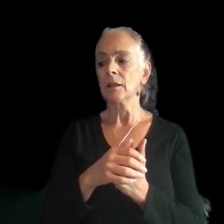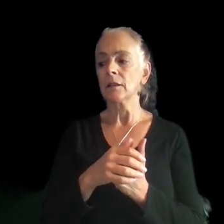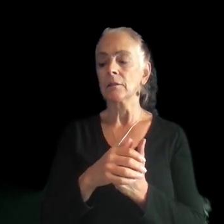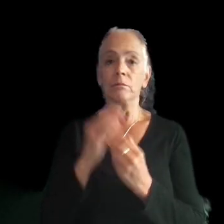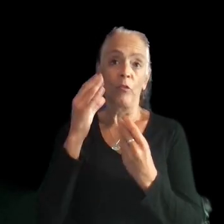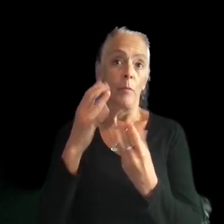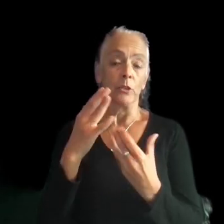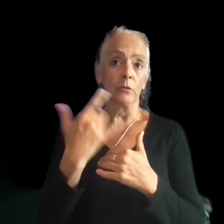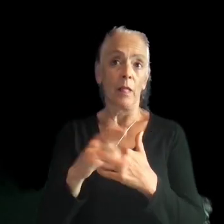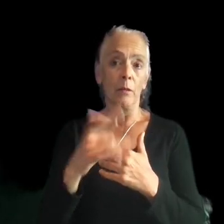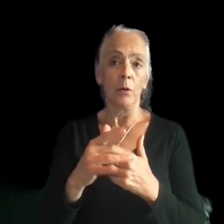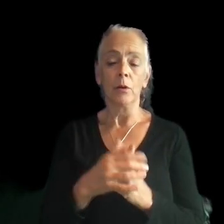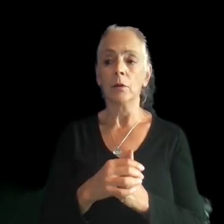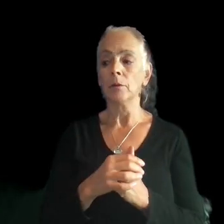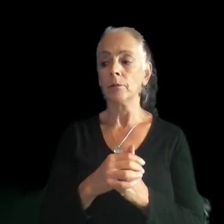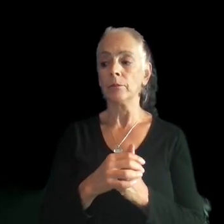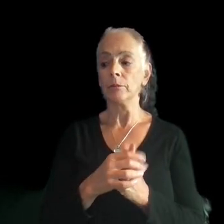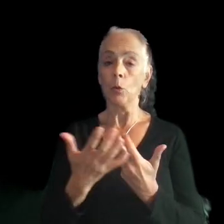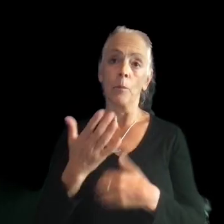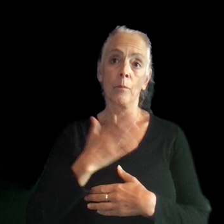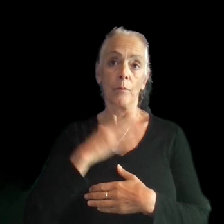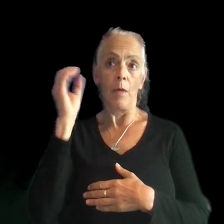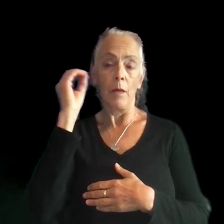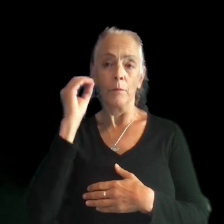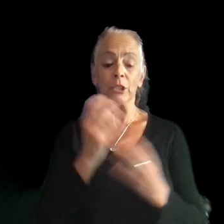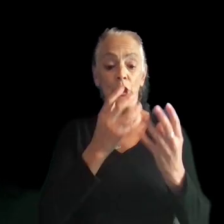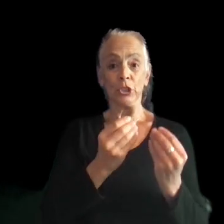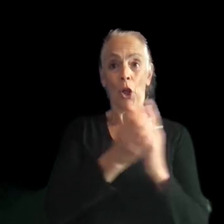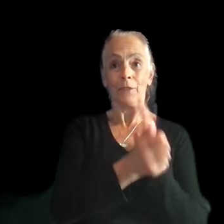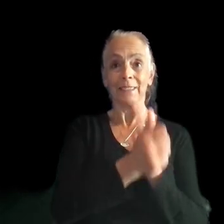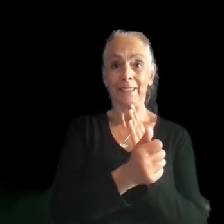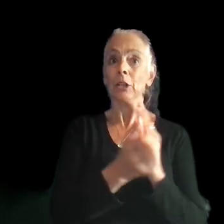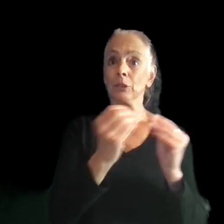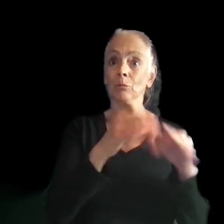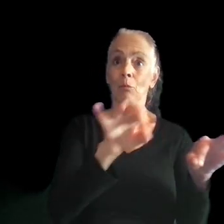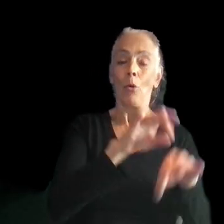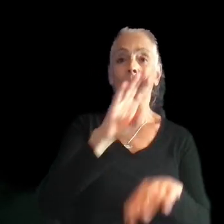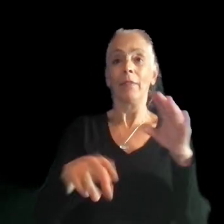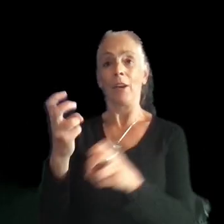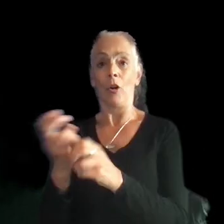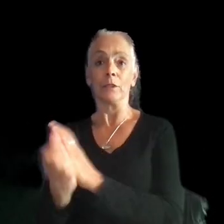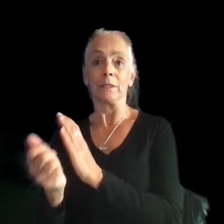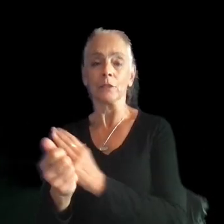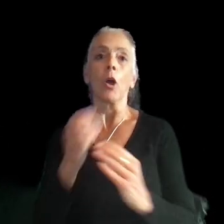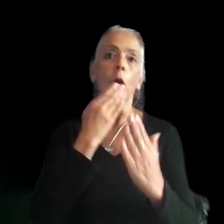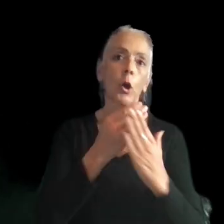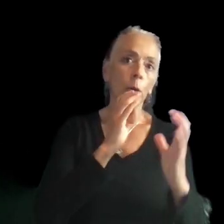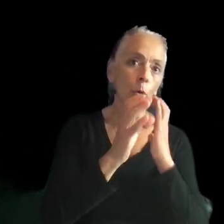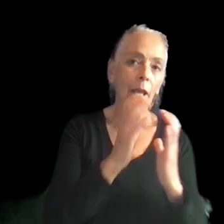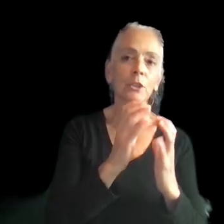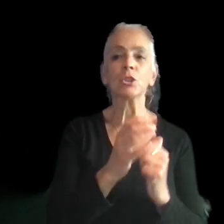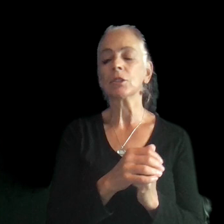available so in my opinion uh the soft skills are shining at this moment good communication to